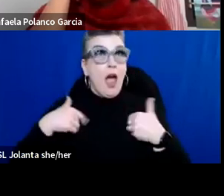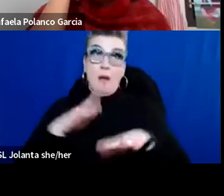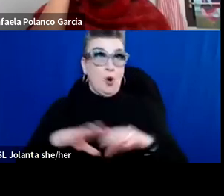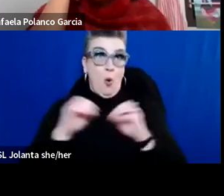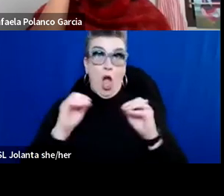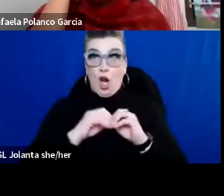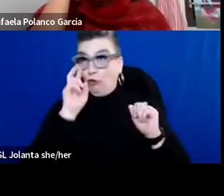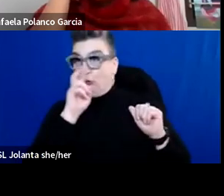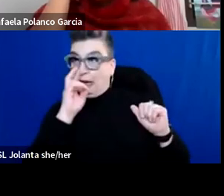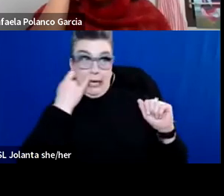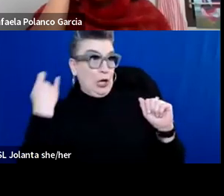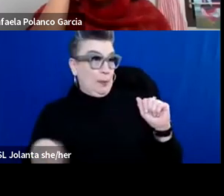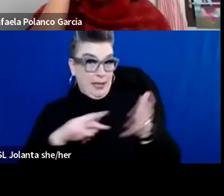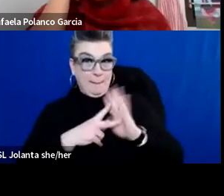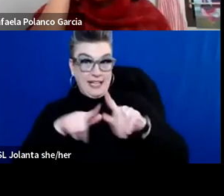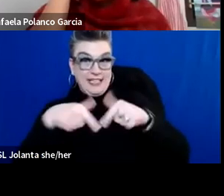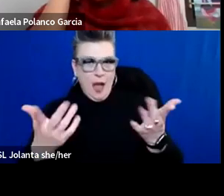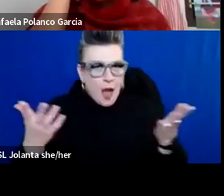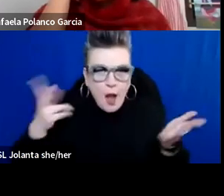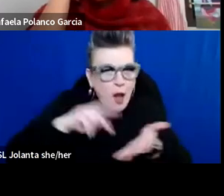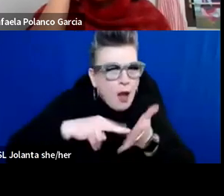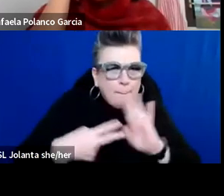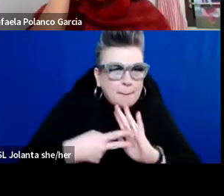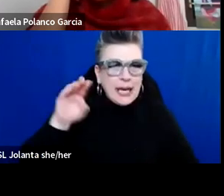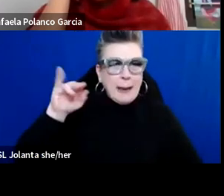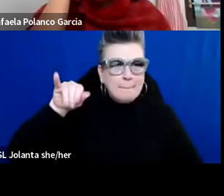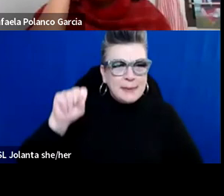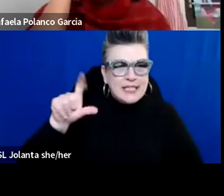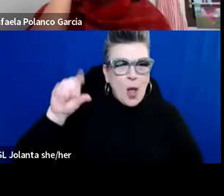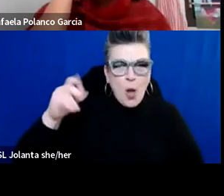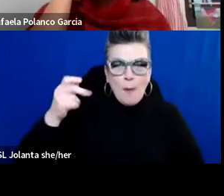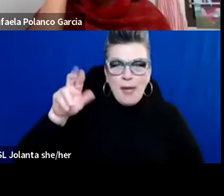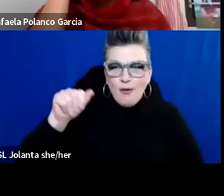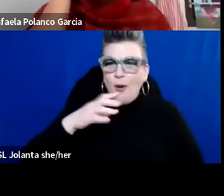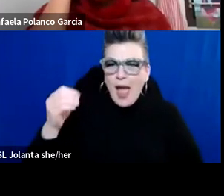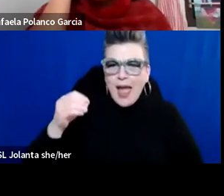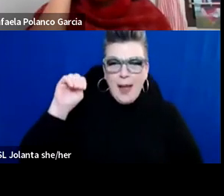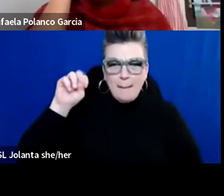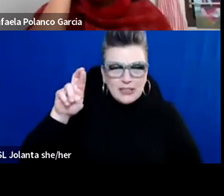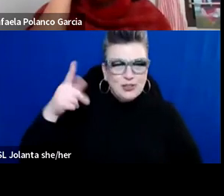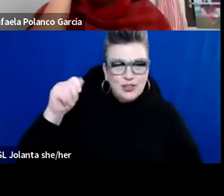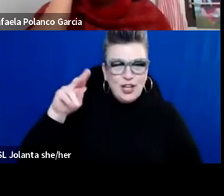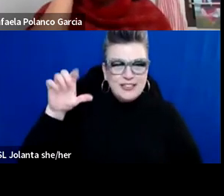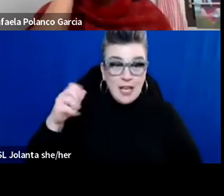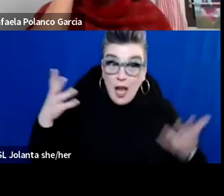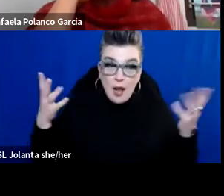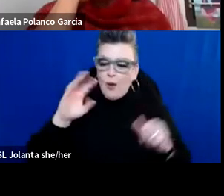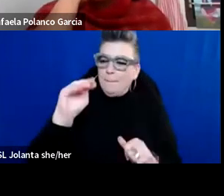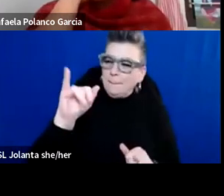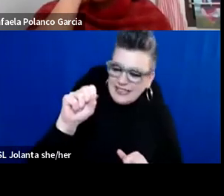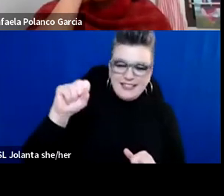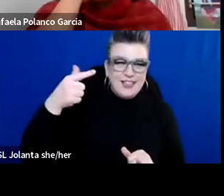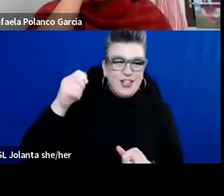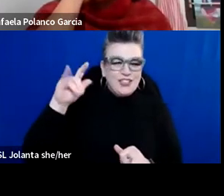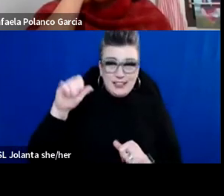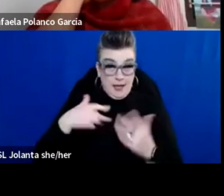and i don't even know what that makes ms lopira and michael garcia but um um welcome aboard i really